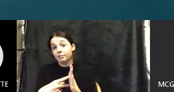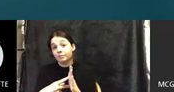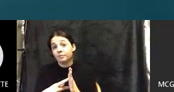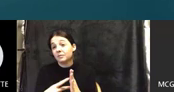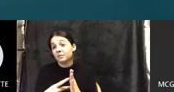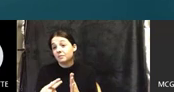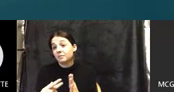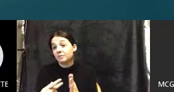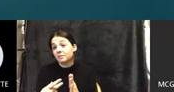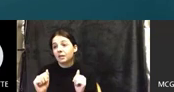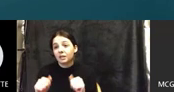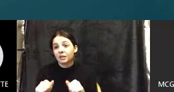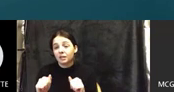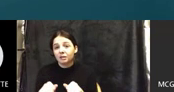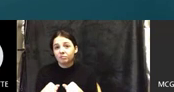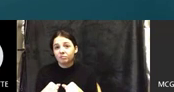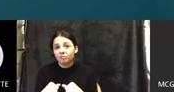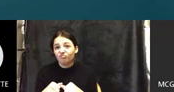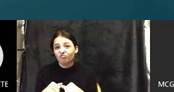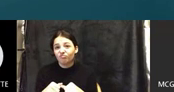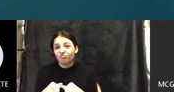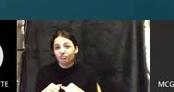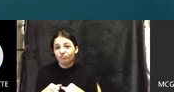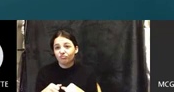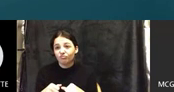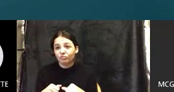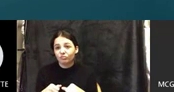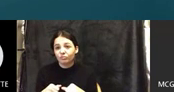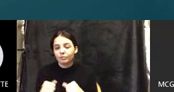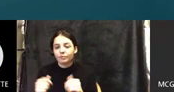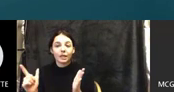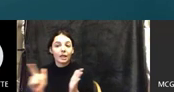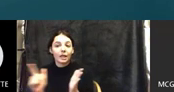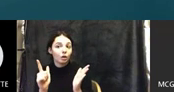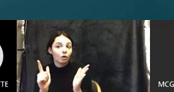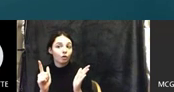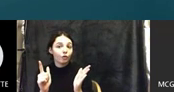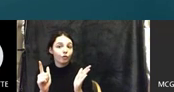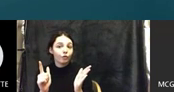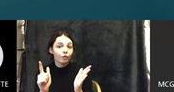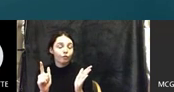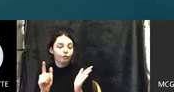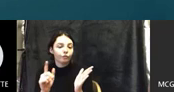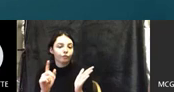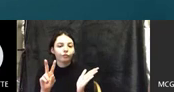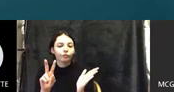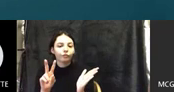I can say something in the sense of illegal versus undocumented.